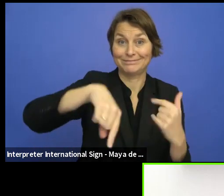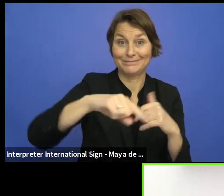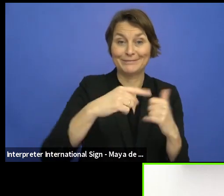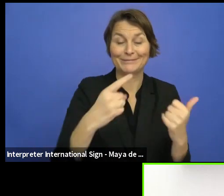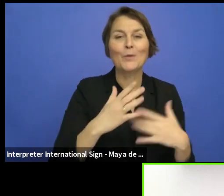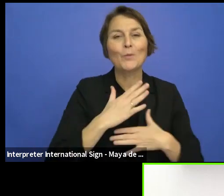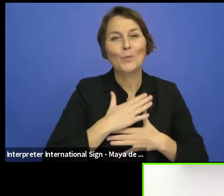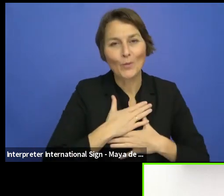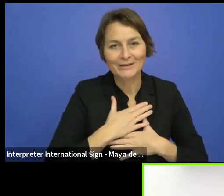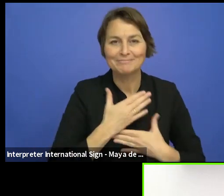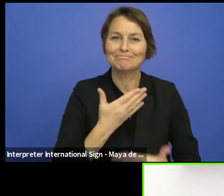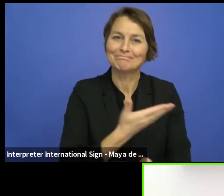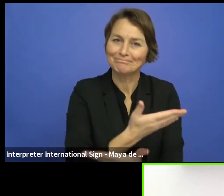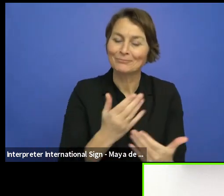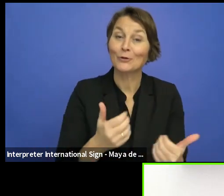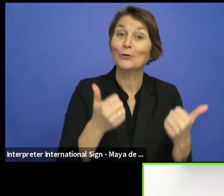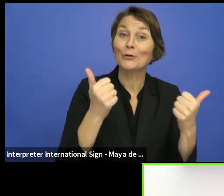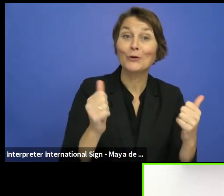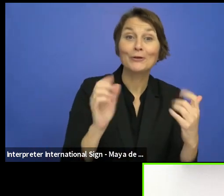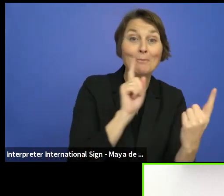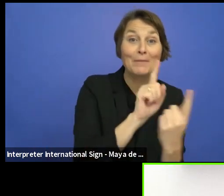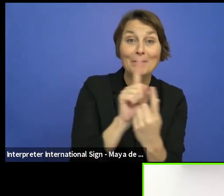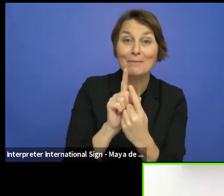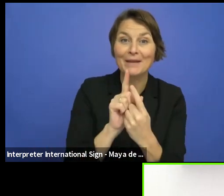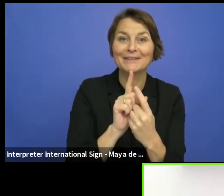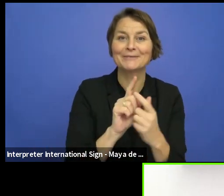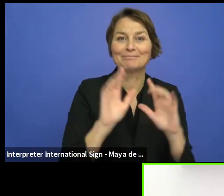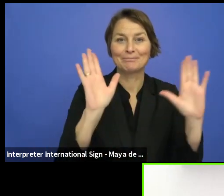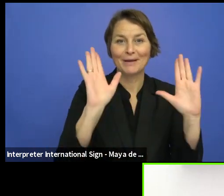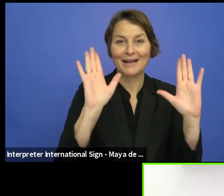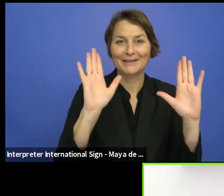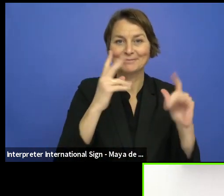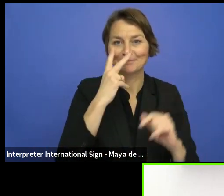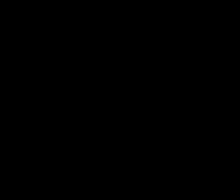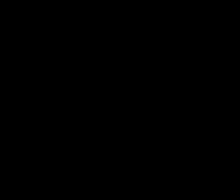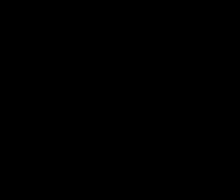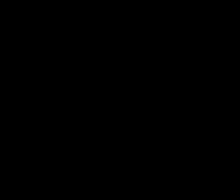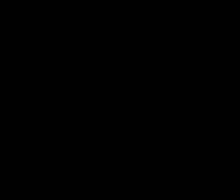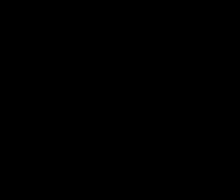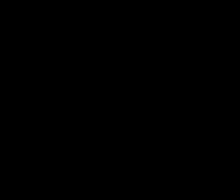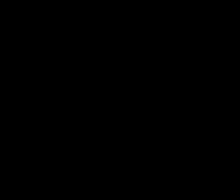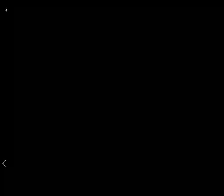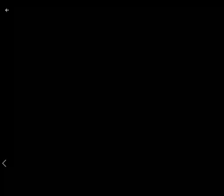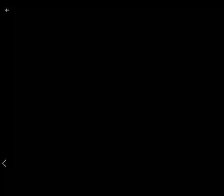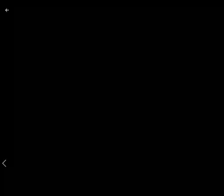fruitful meetings. See you. See you.